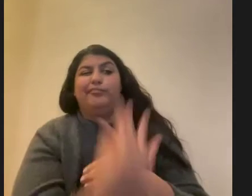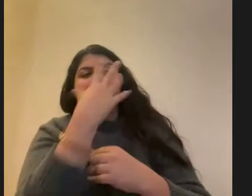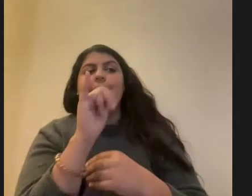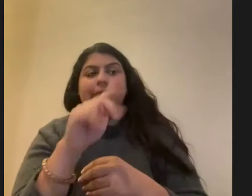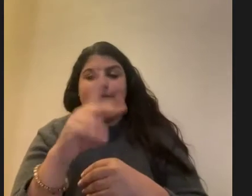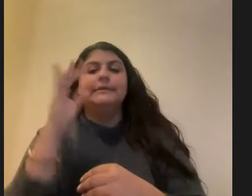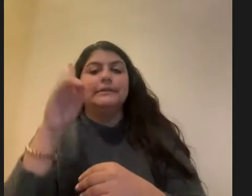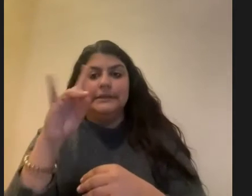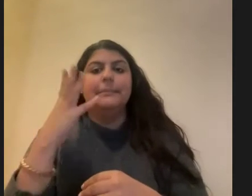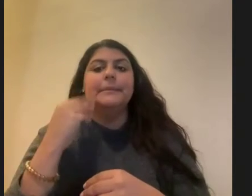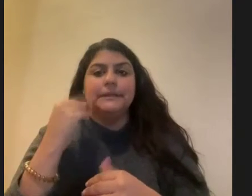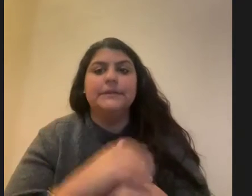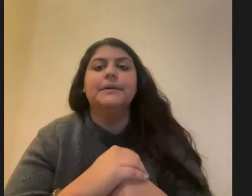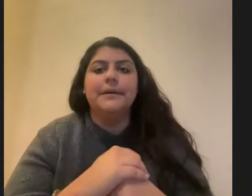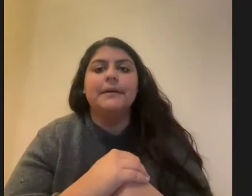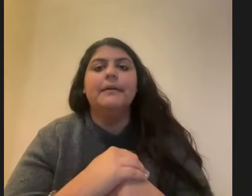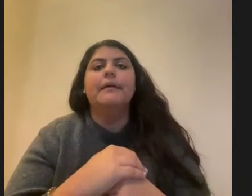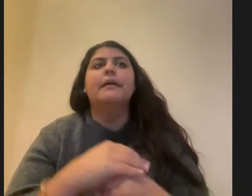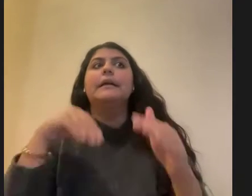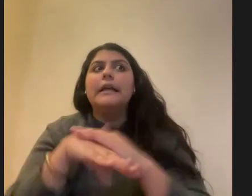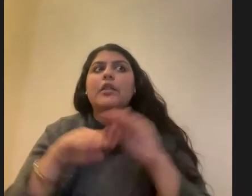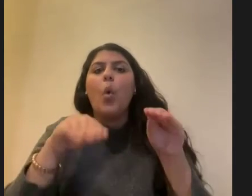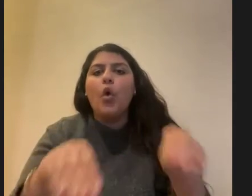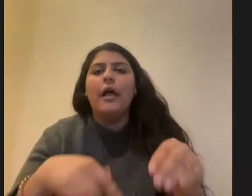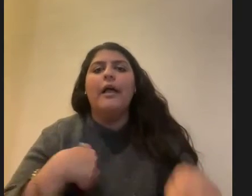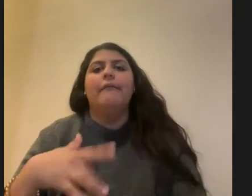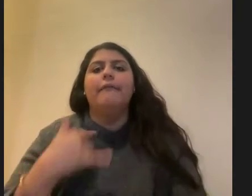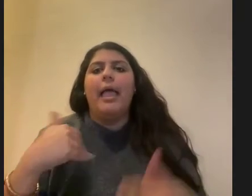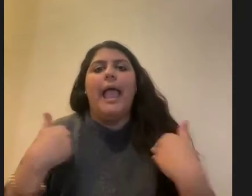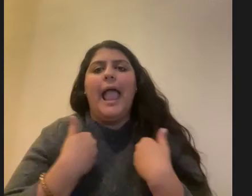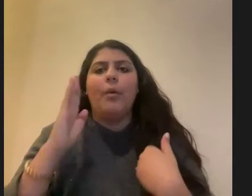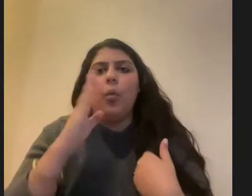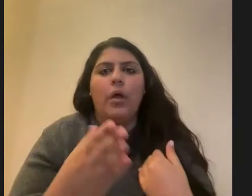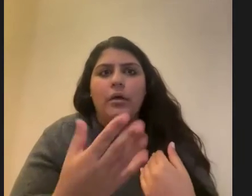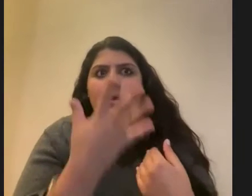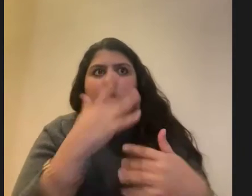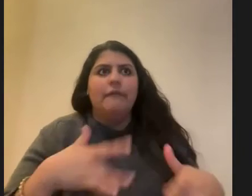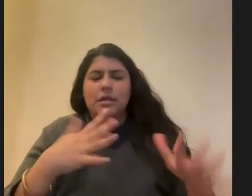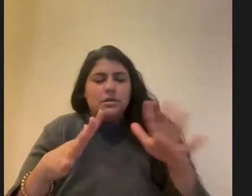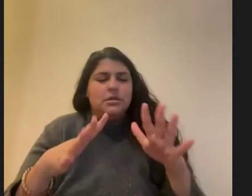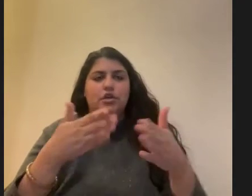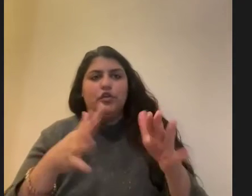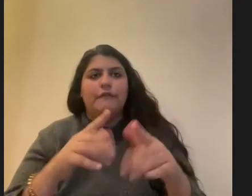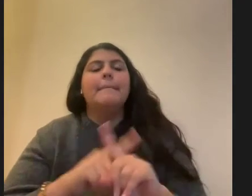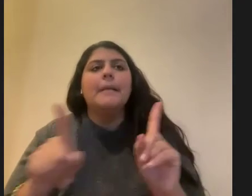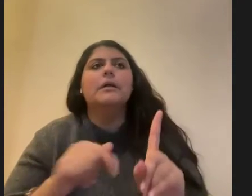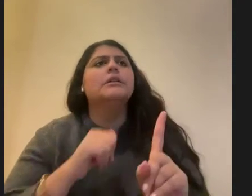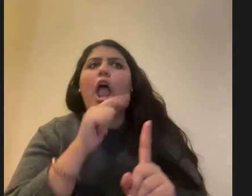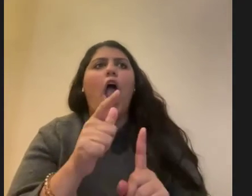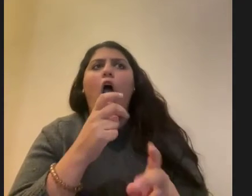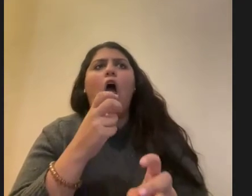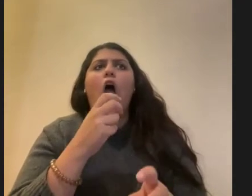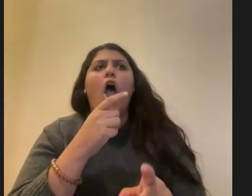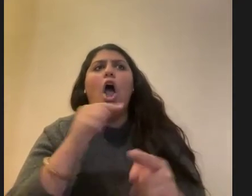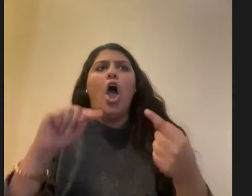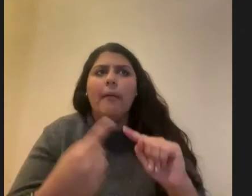Um, for us, I mean, in the ocean, I feel like an animal maybe will have like sensory things, but it's not harmful. It's more just